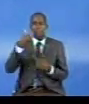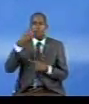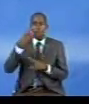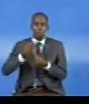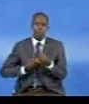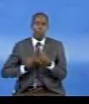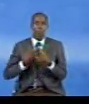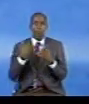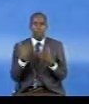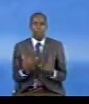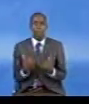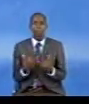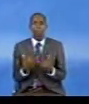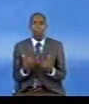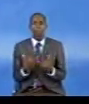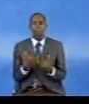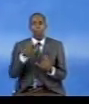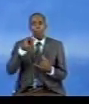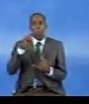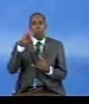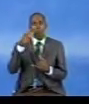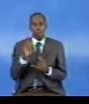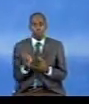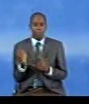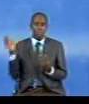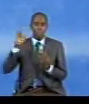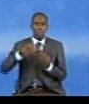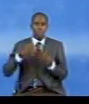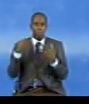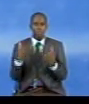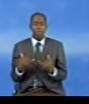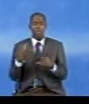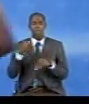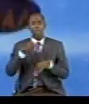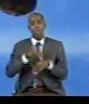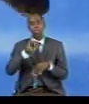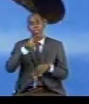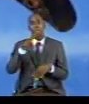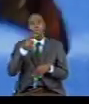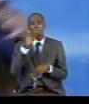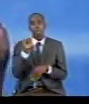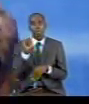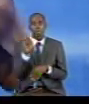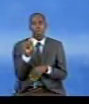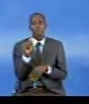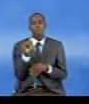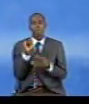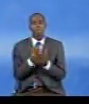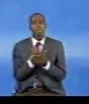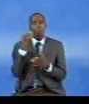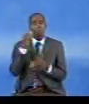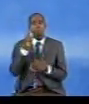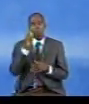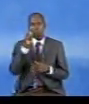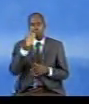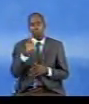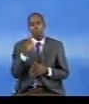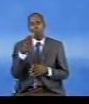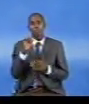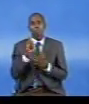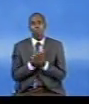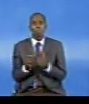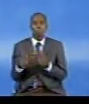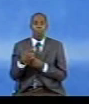of the crusade, the divine connection at Abuja, where they hold. That day was 25th of that very day. After that